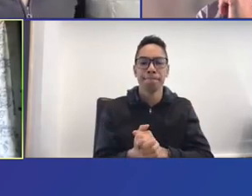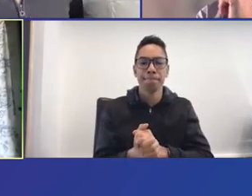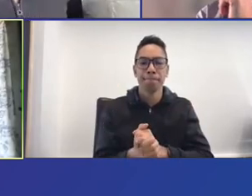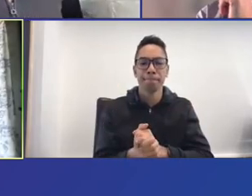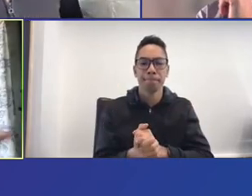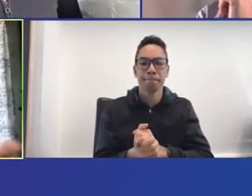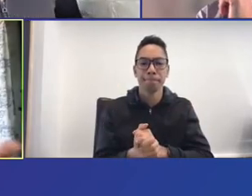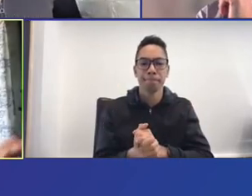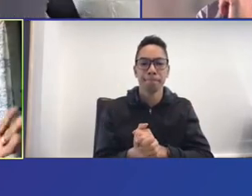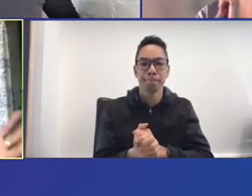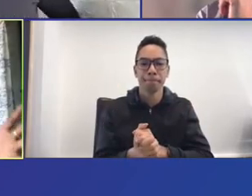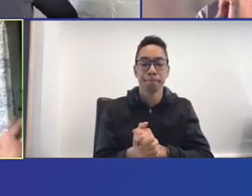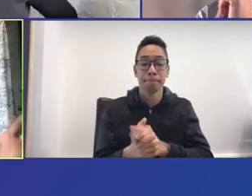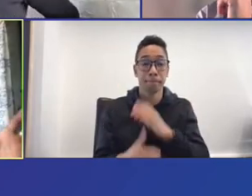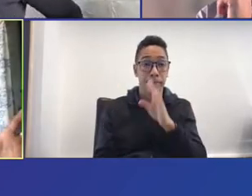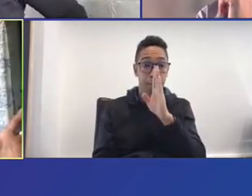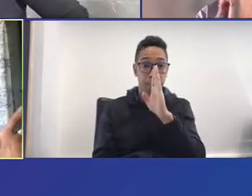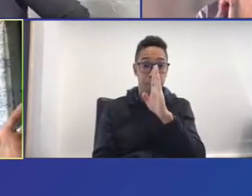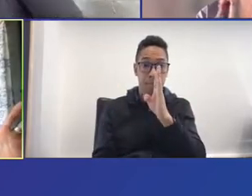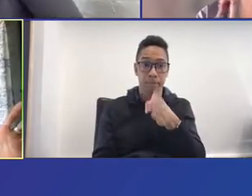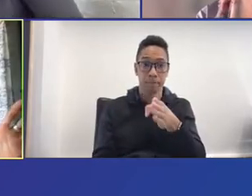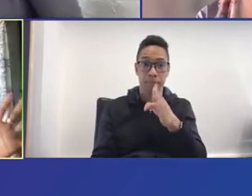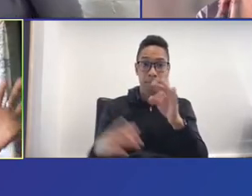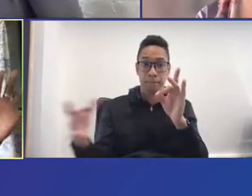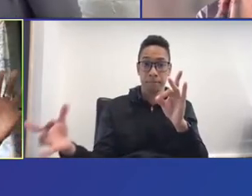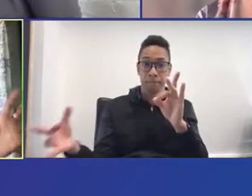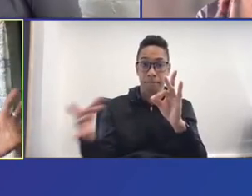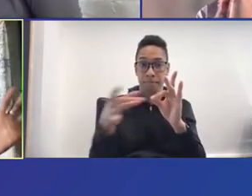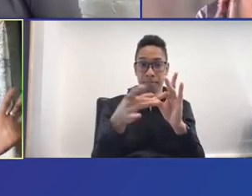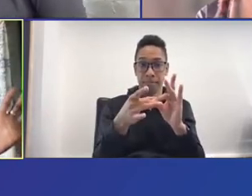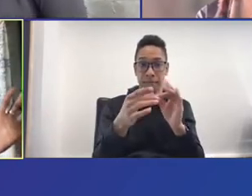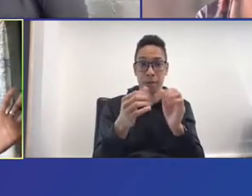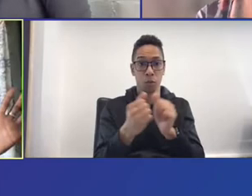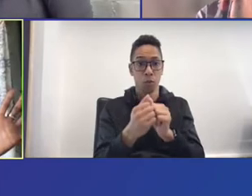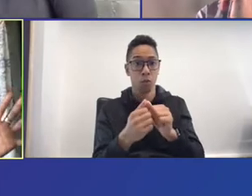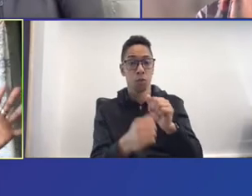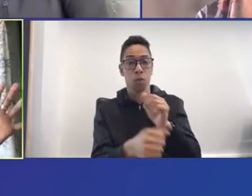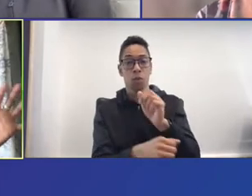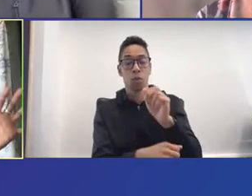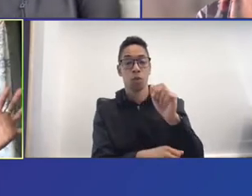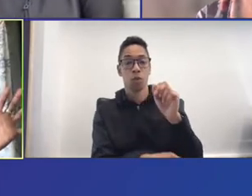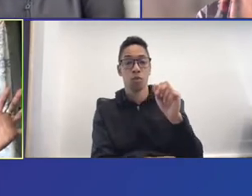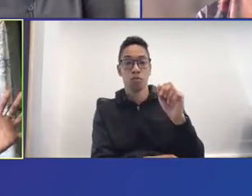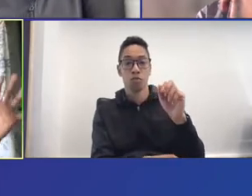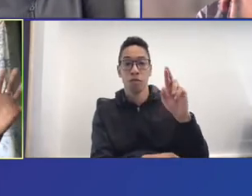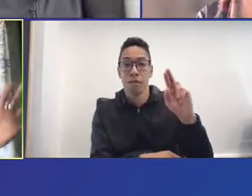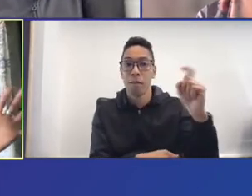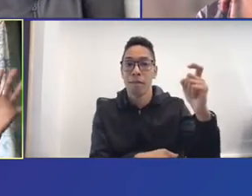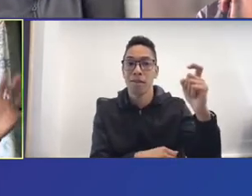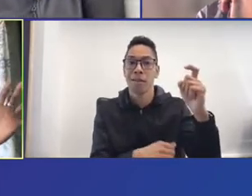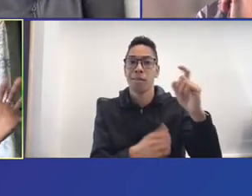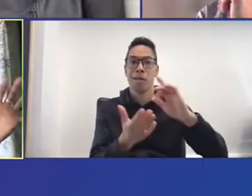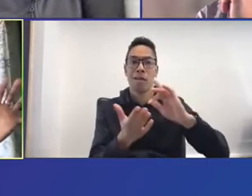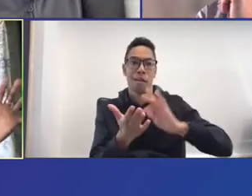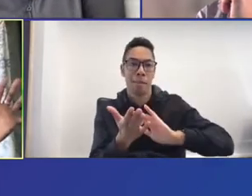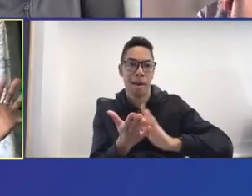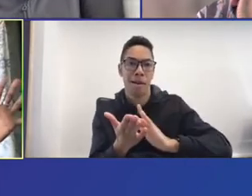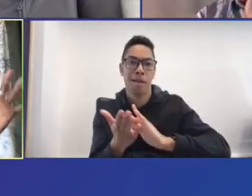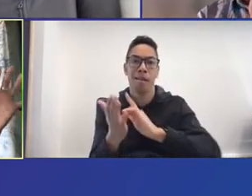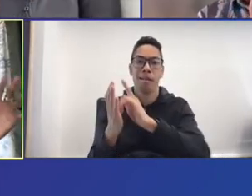in its direct relationship, right, to pharmaceutical, like medical